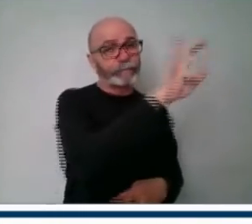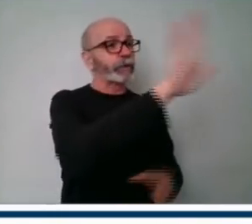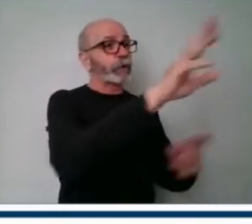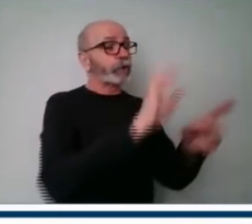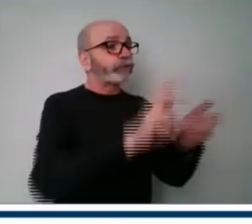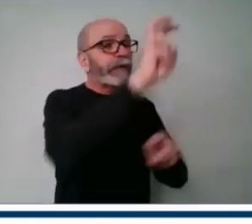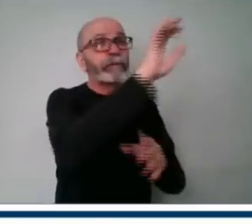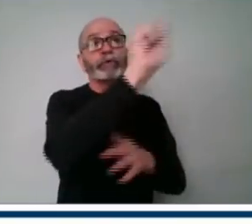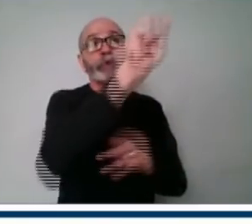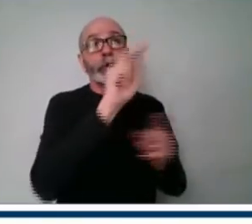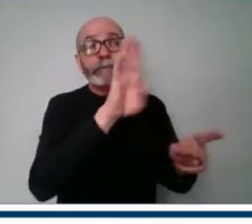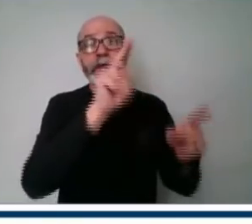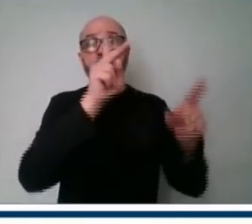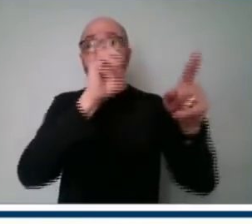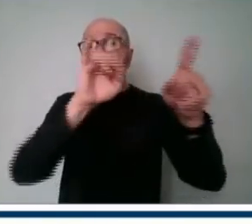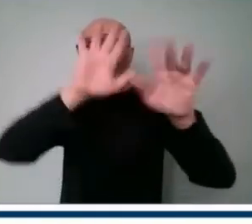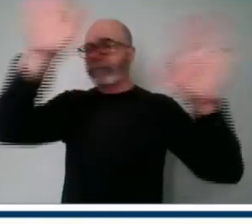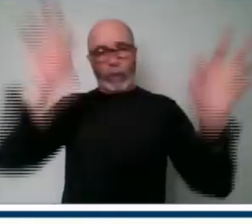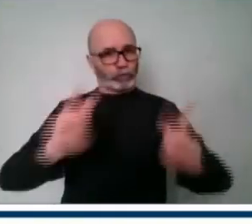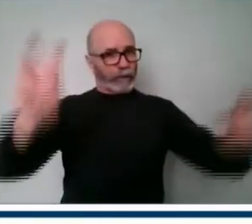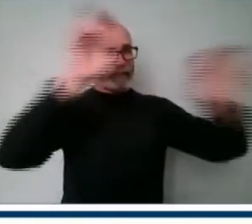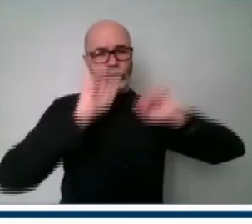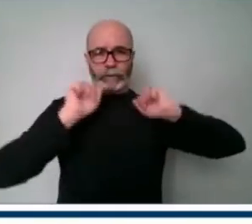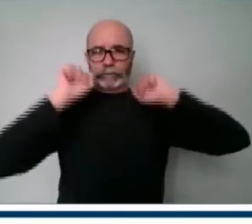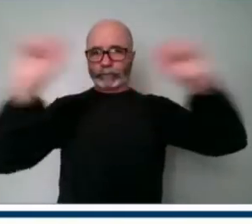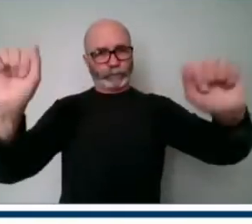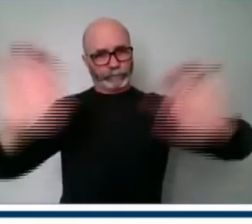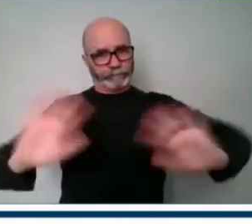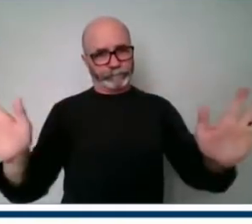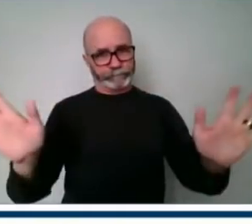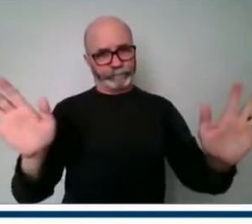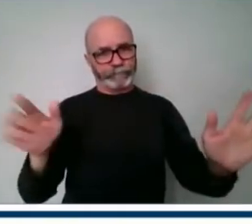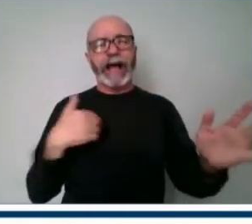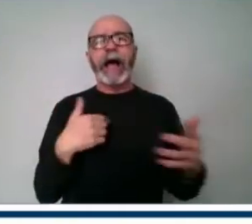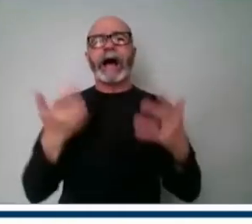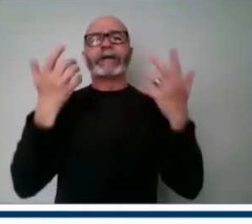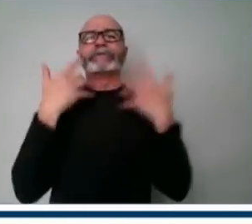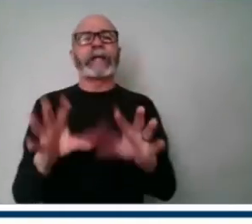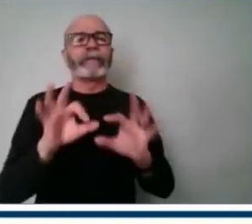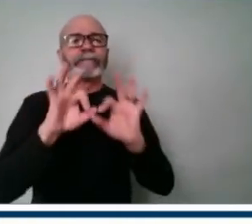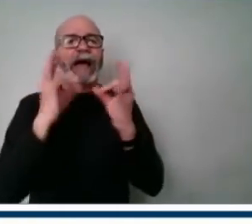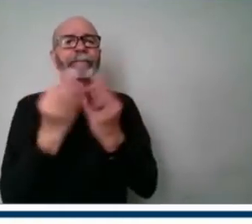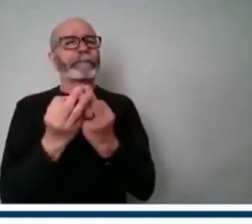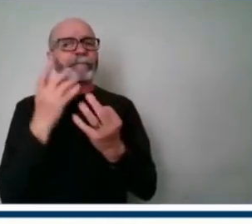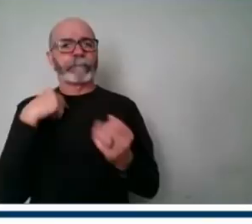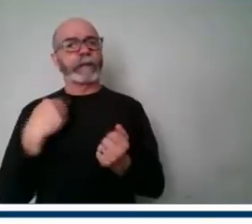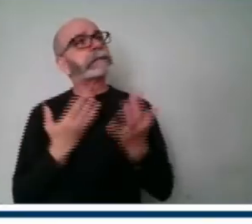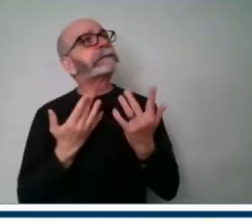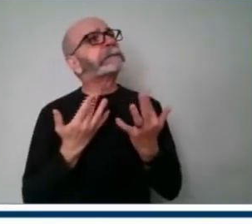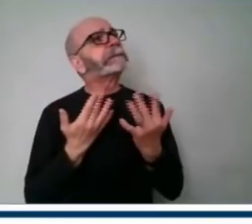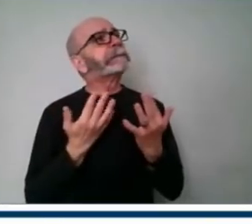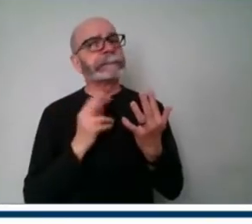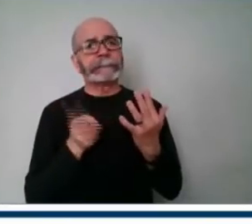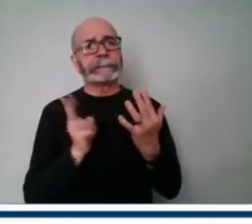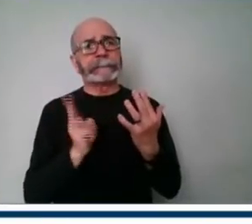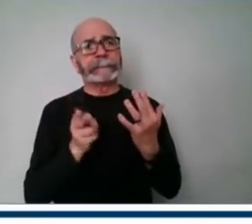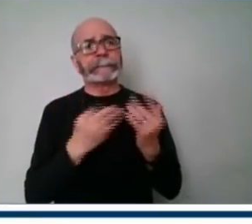making our people, our families, wait when we have the evidence to show that we can open up now.